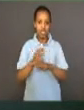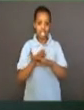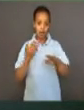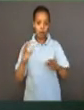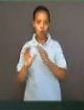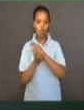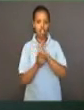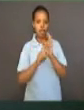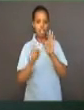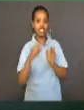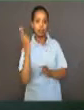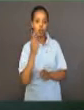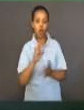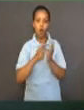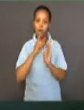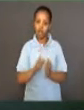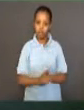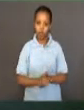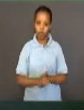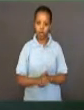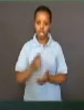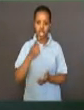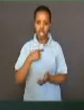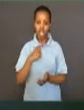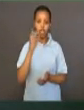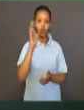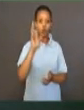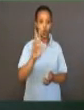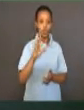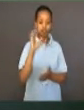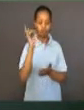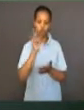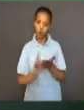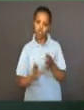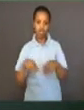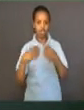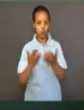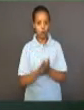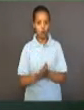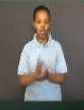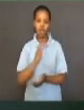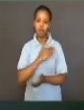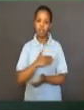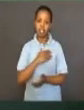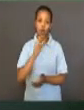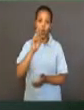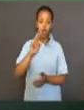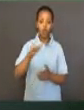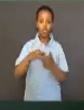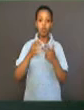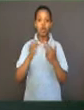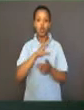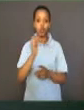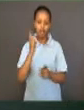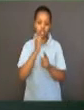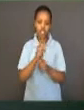conditions? I will give you a list of 3. Please choose the 2 that